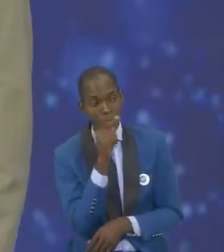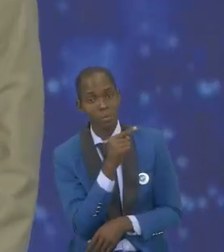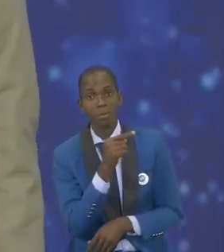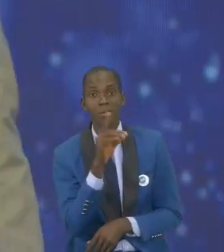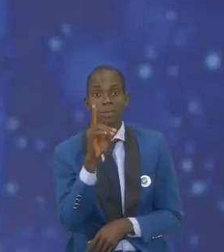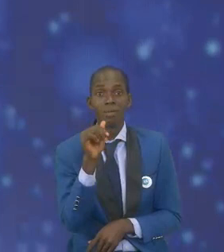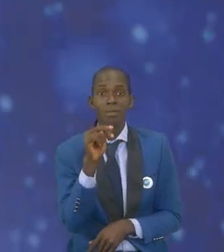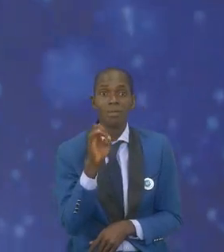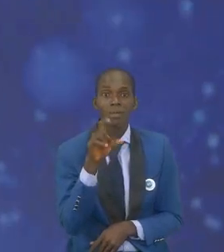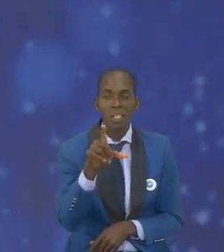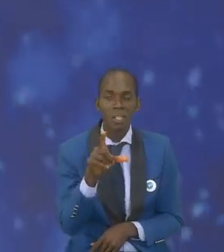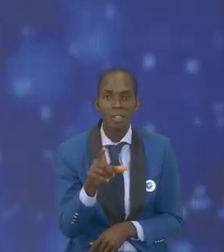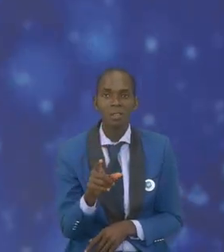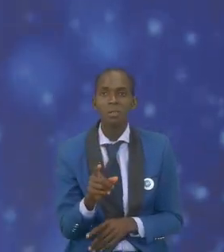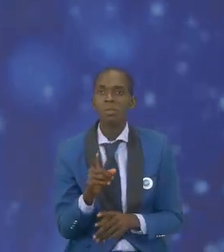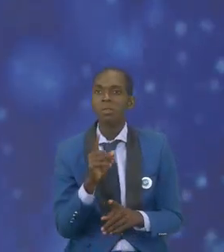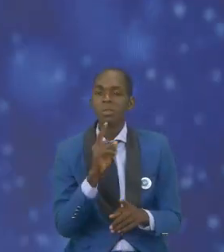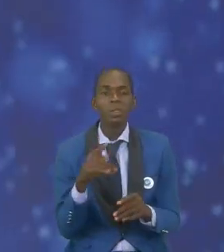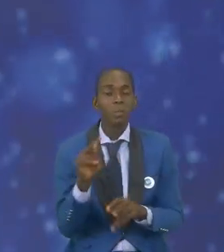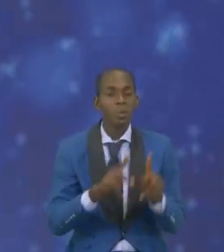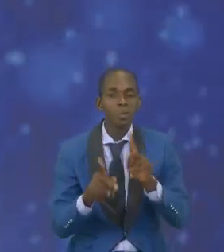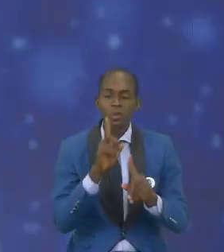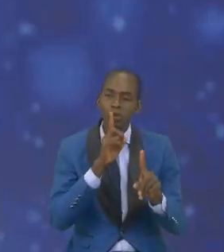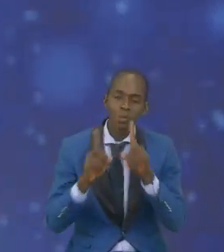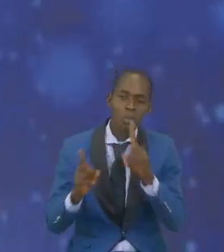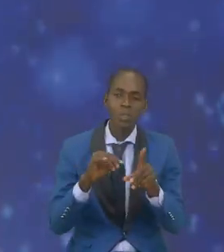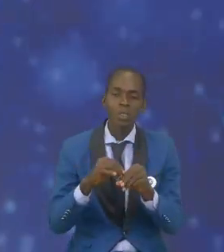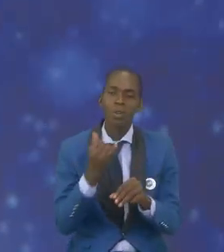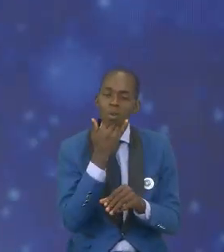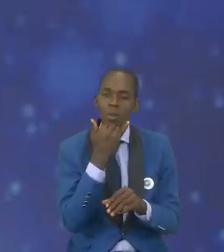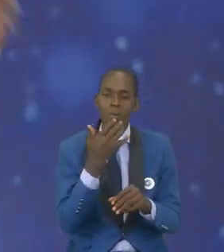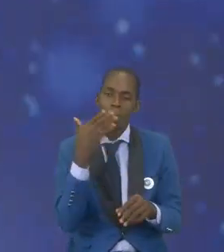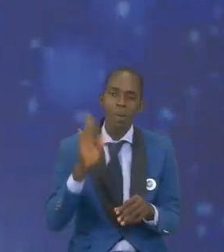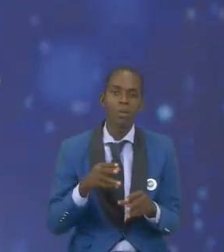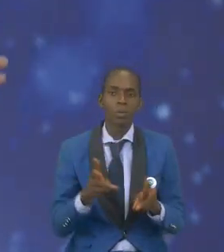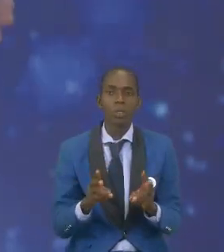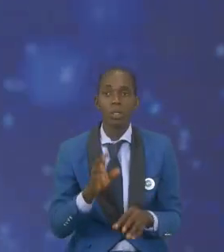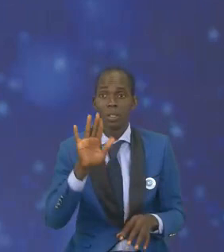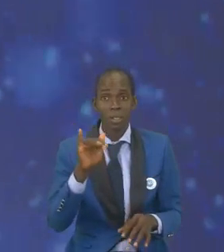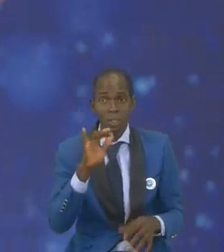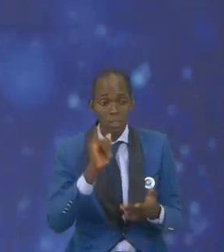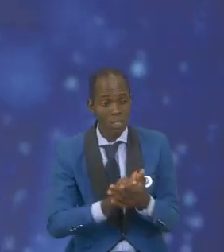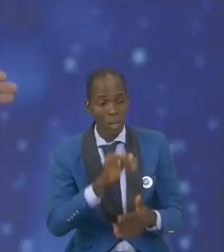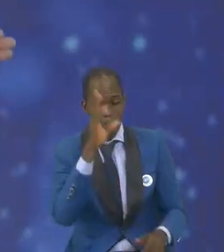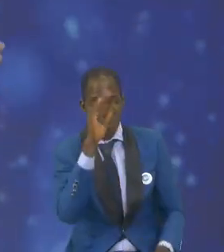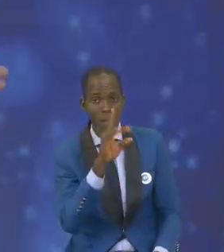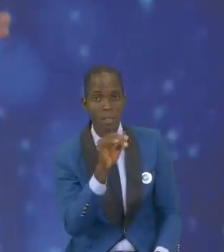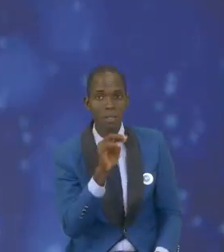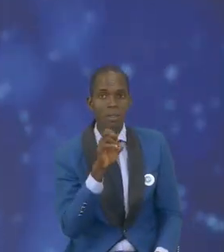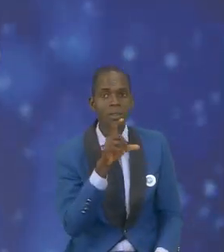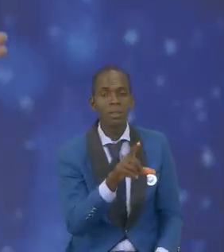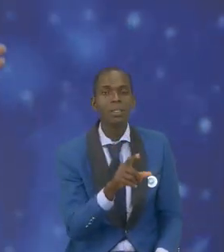they spoke in a derogatory manner, that Daniel, they spoke in a put